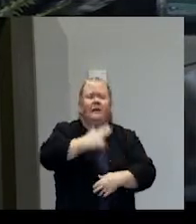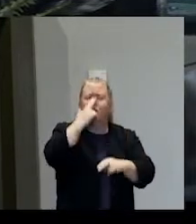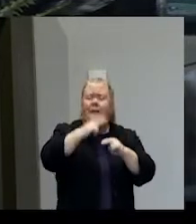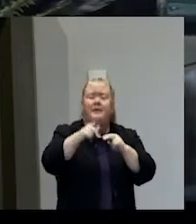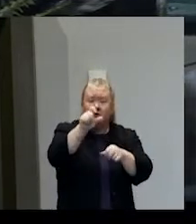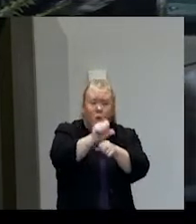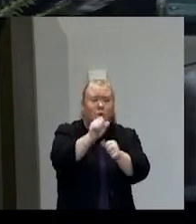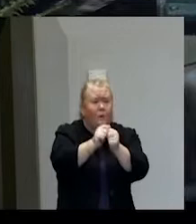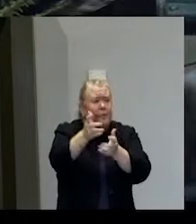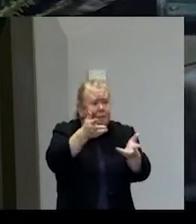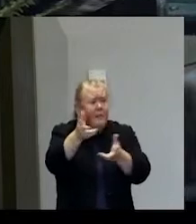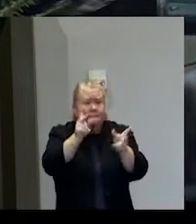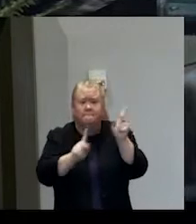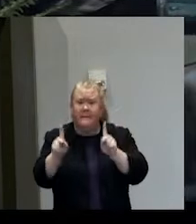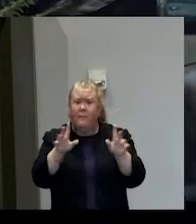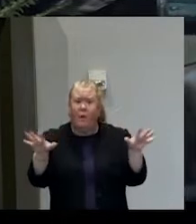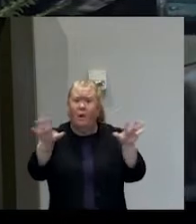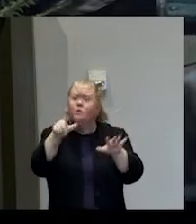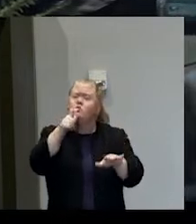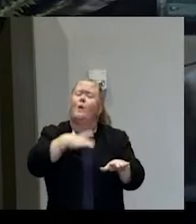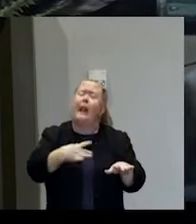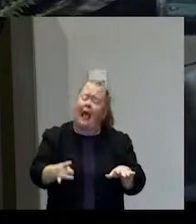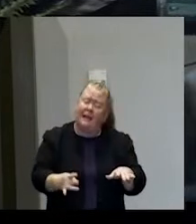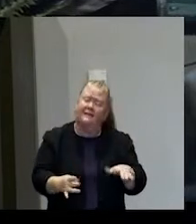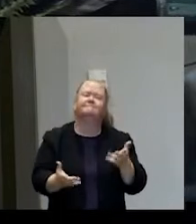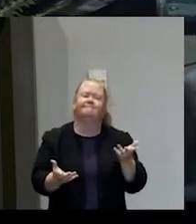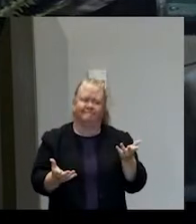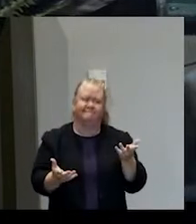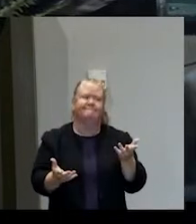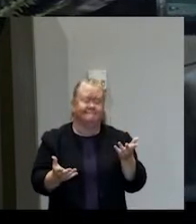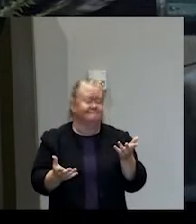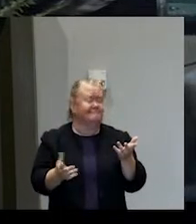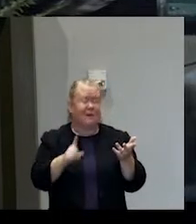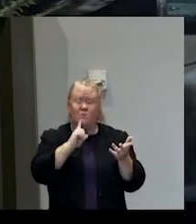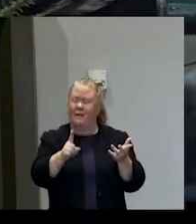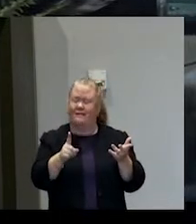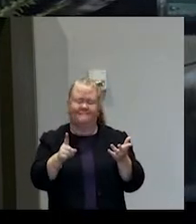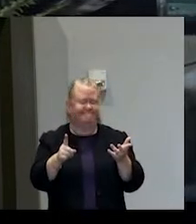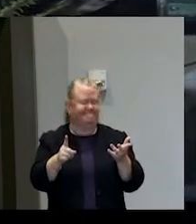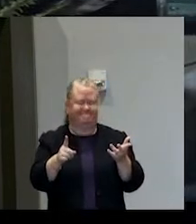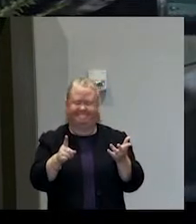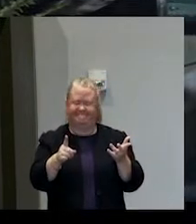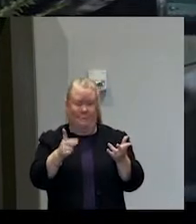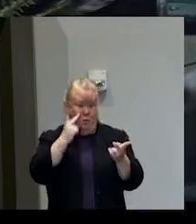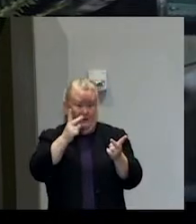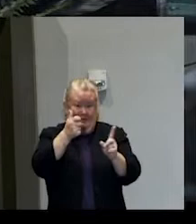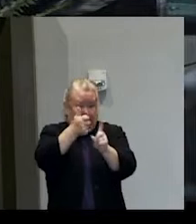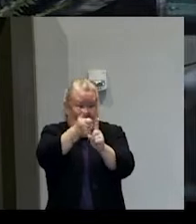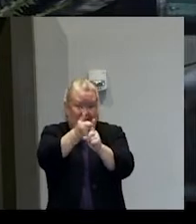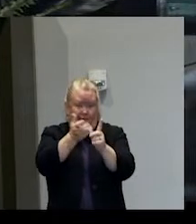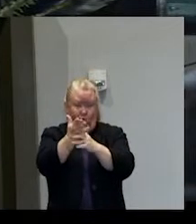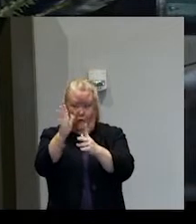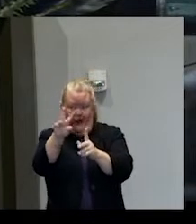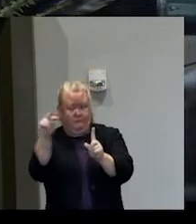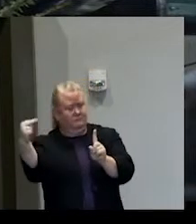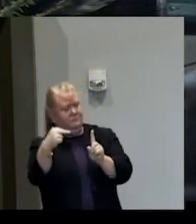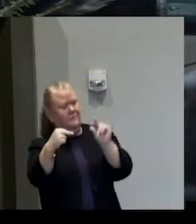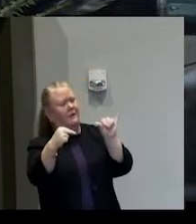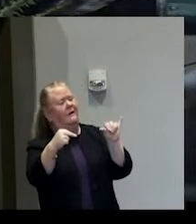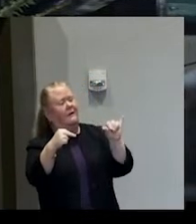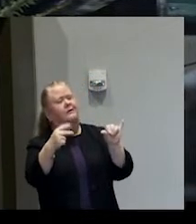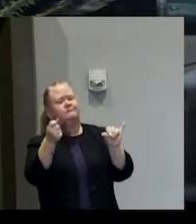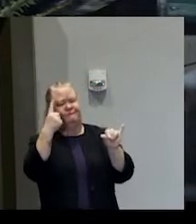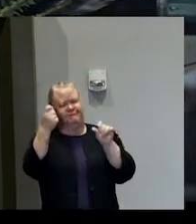work with people who you like, it's just, you get to see yourself through their eyes too, because they obviously like